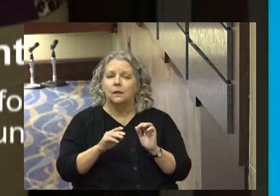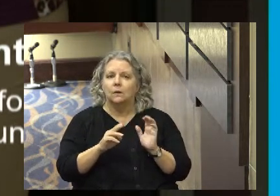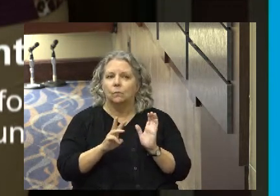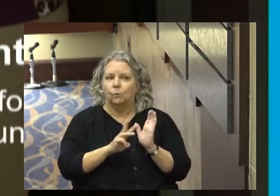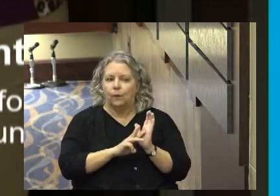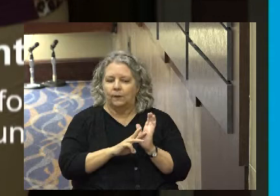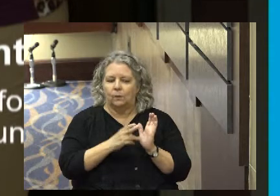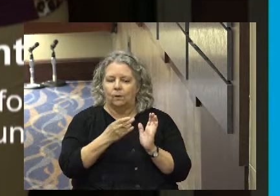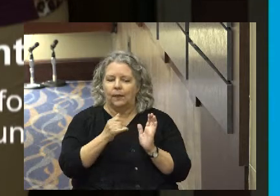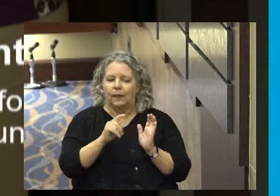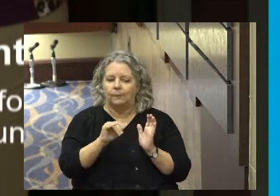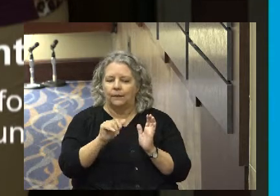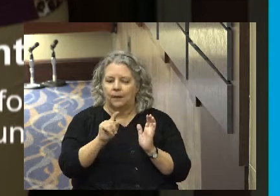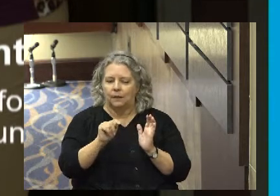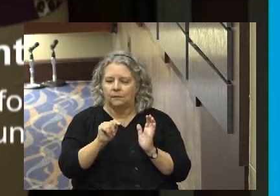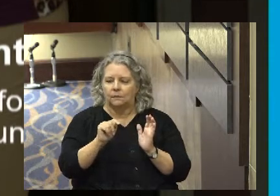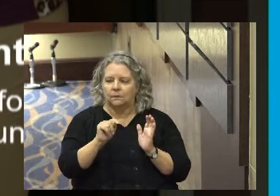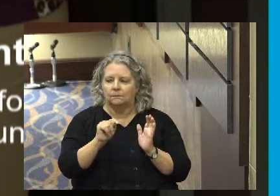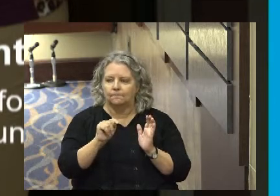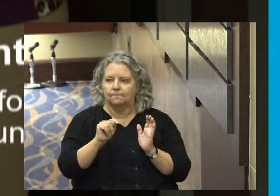pushed the wrong button.